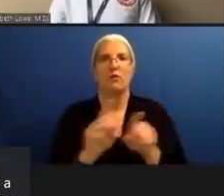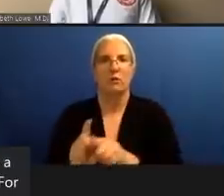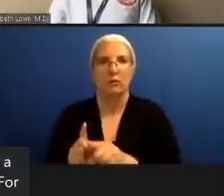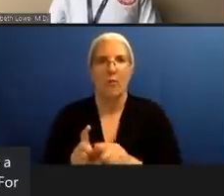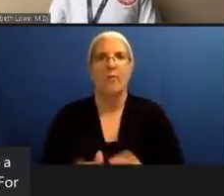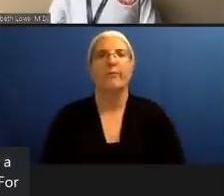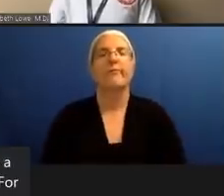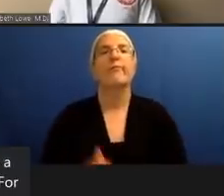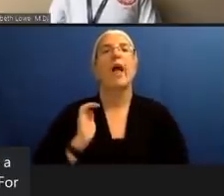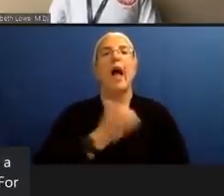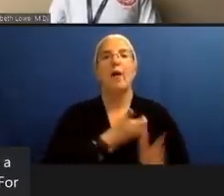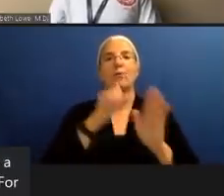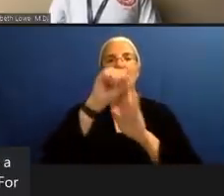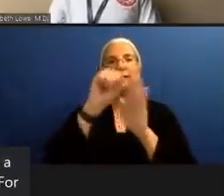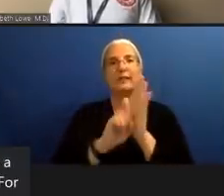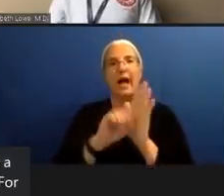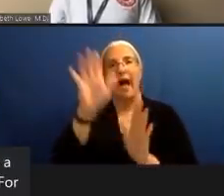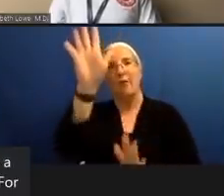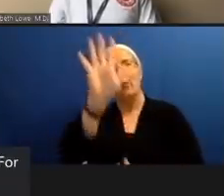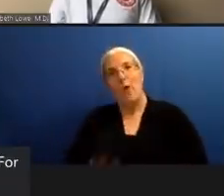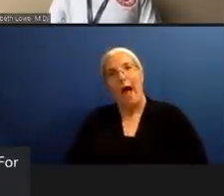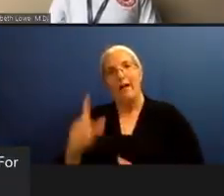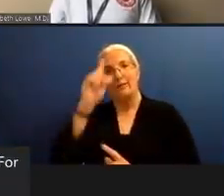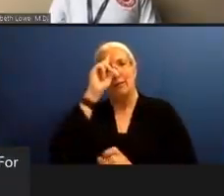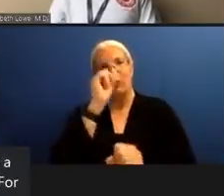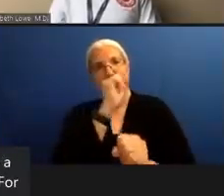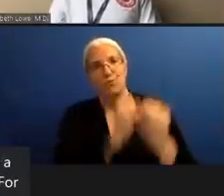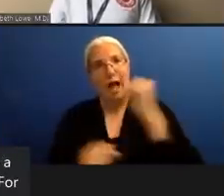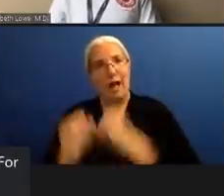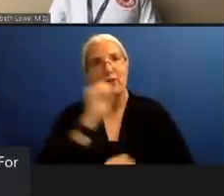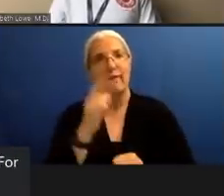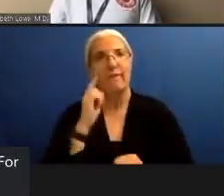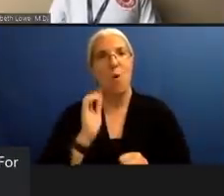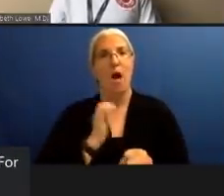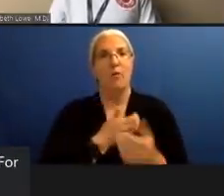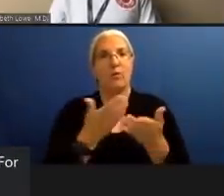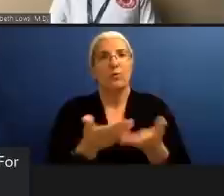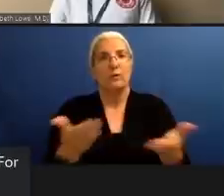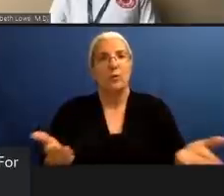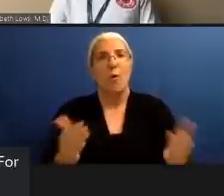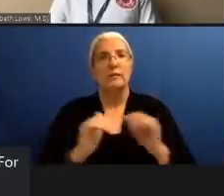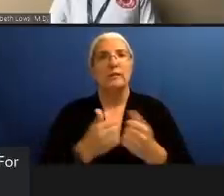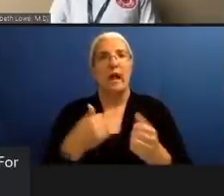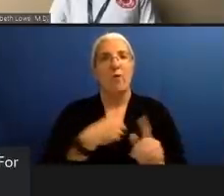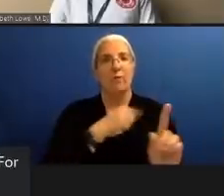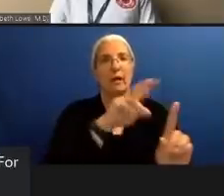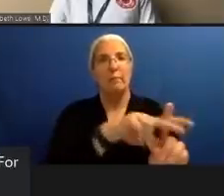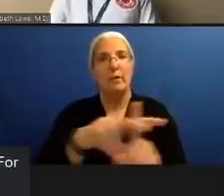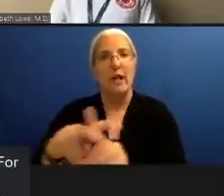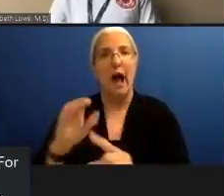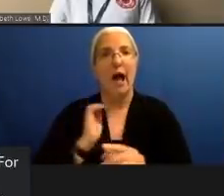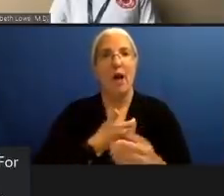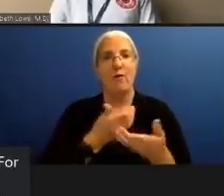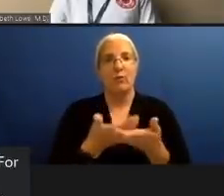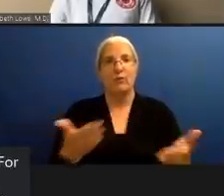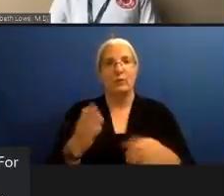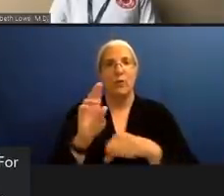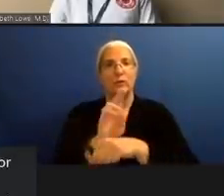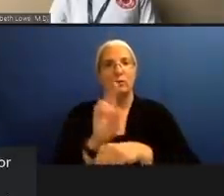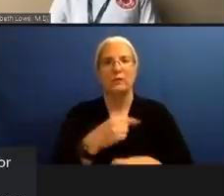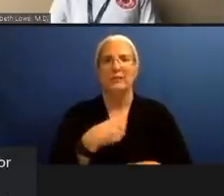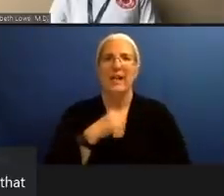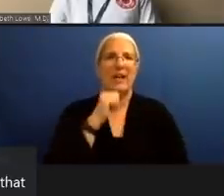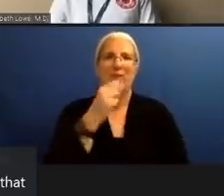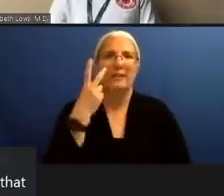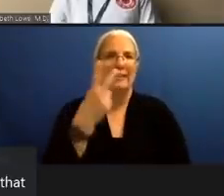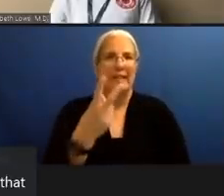allocation. So I don't see the political aspect of that articulation from the